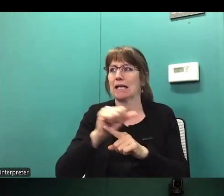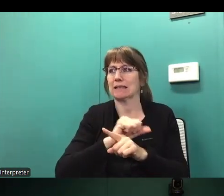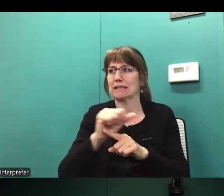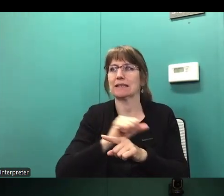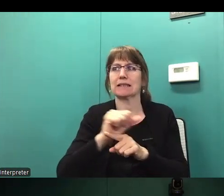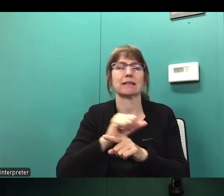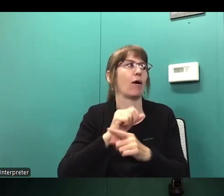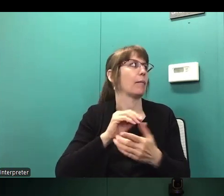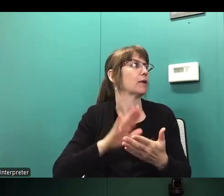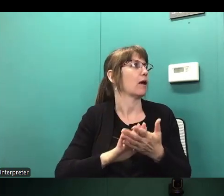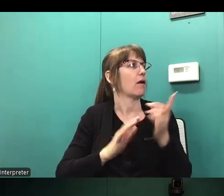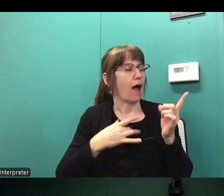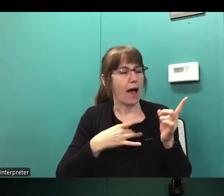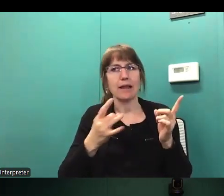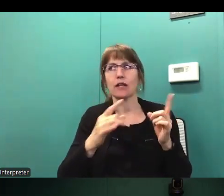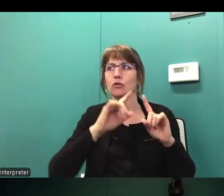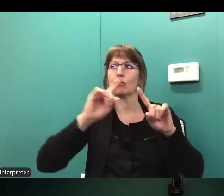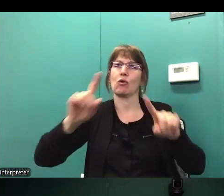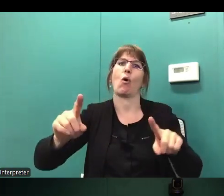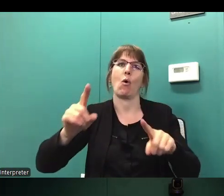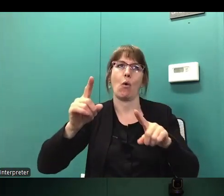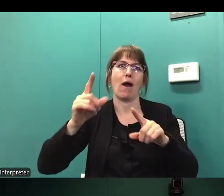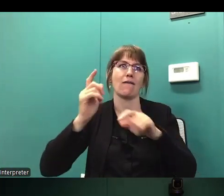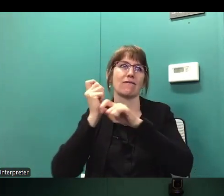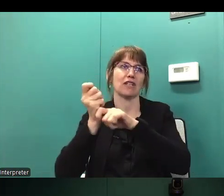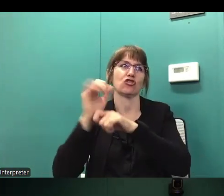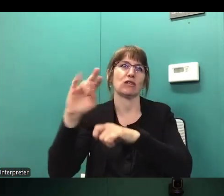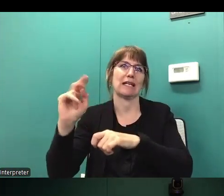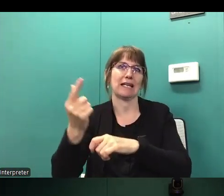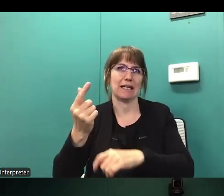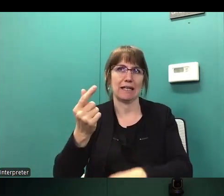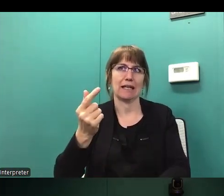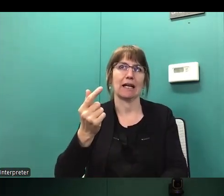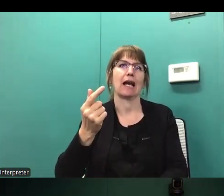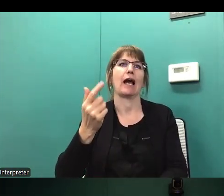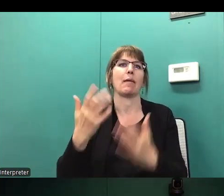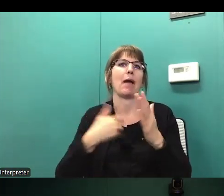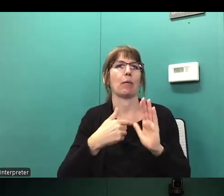So I wrote here, I like to go fishing, and maybe I would model that.